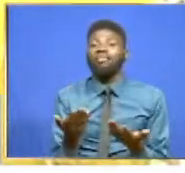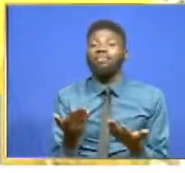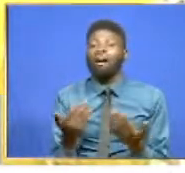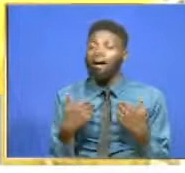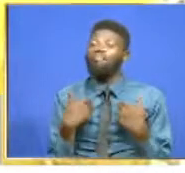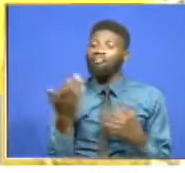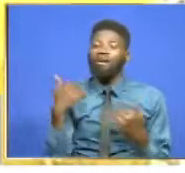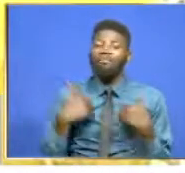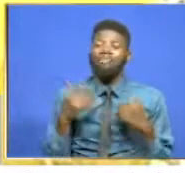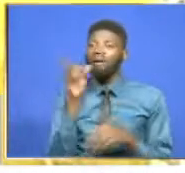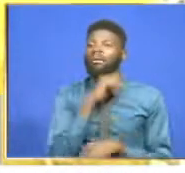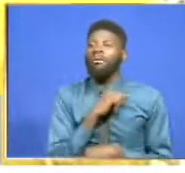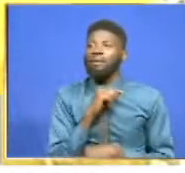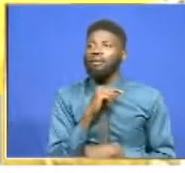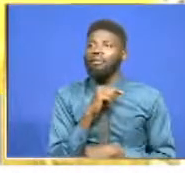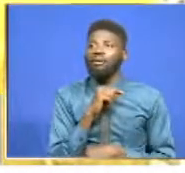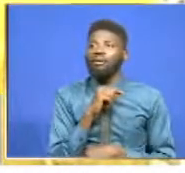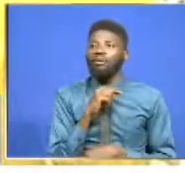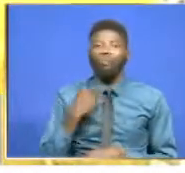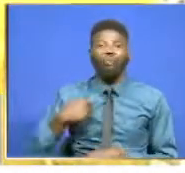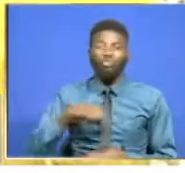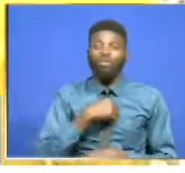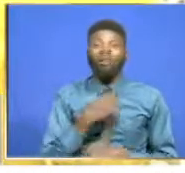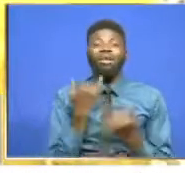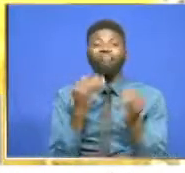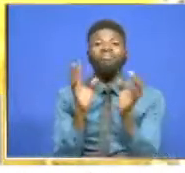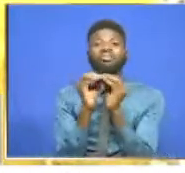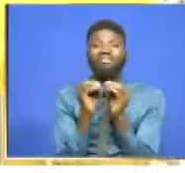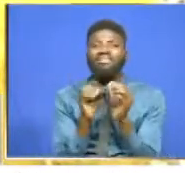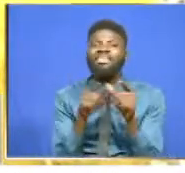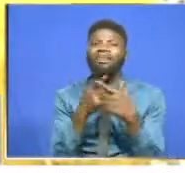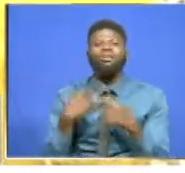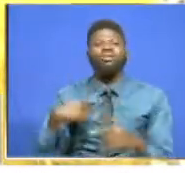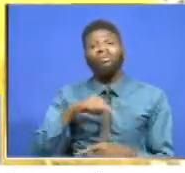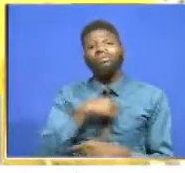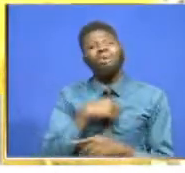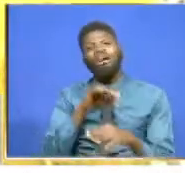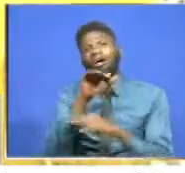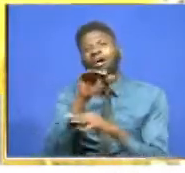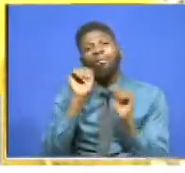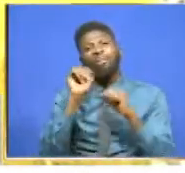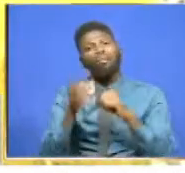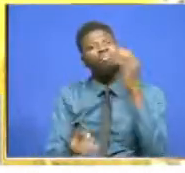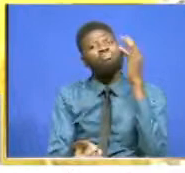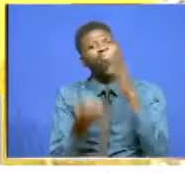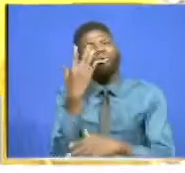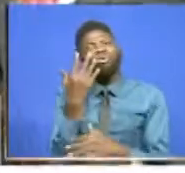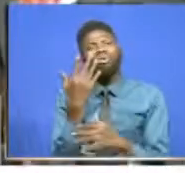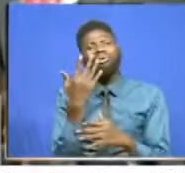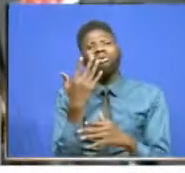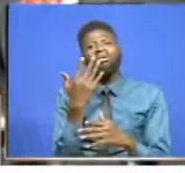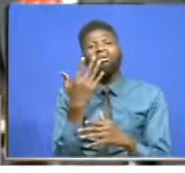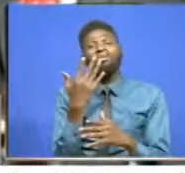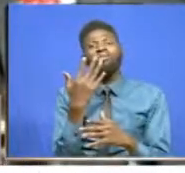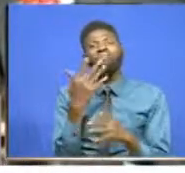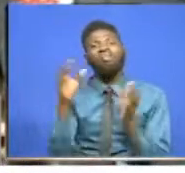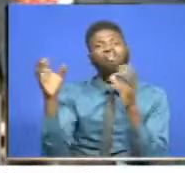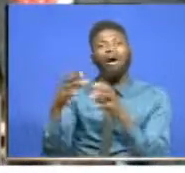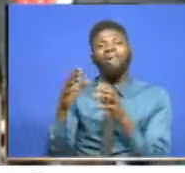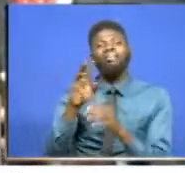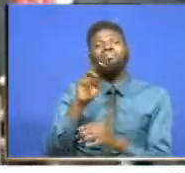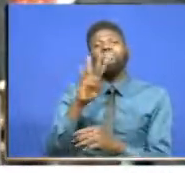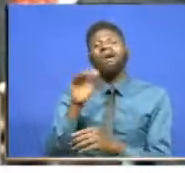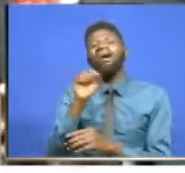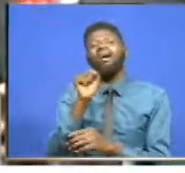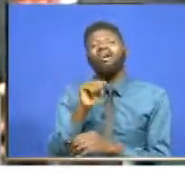there. So we even, right now, we meet and ask ourselves, is it possible to start the engine of the bus? Now that things seems to have gone the